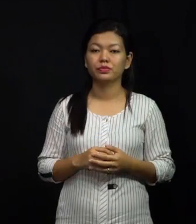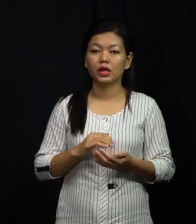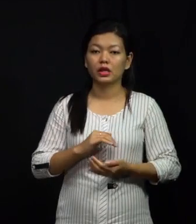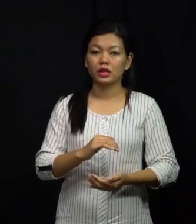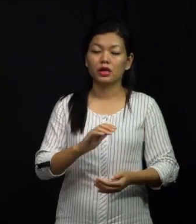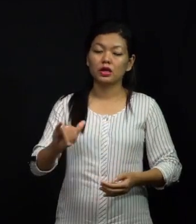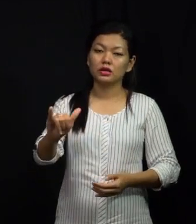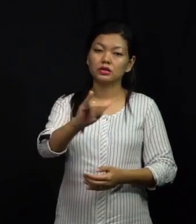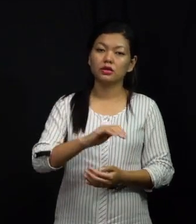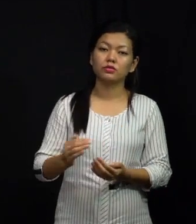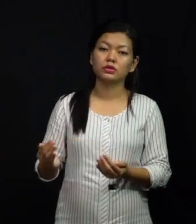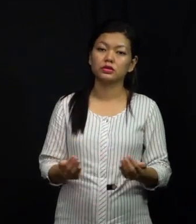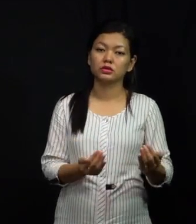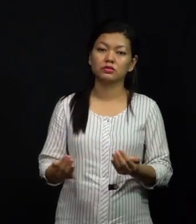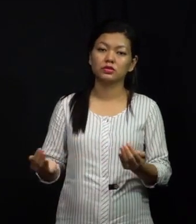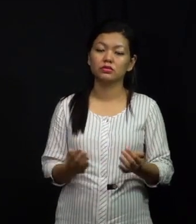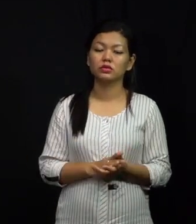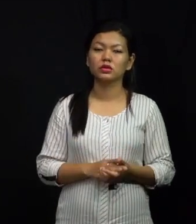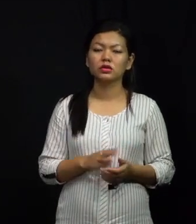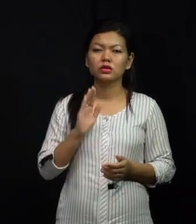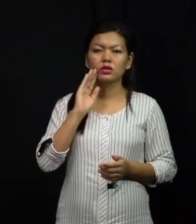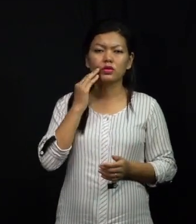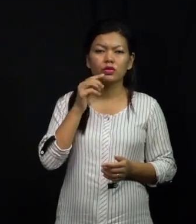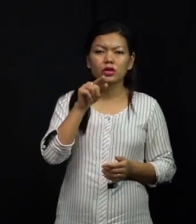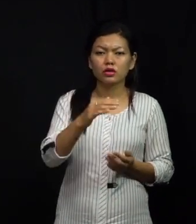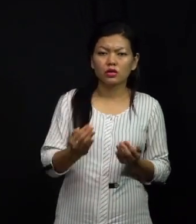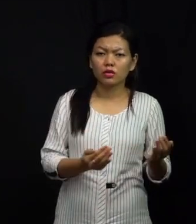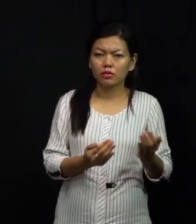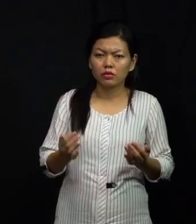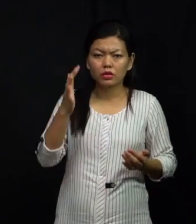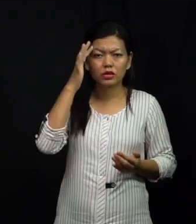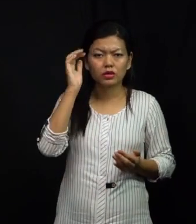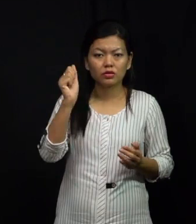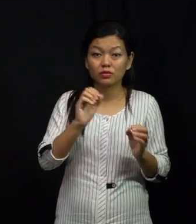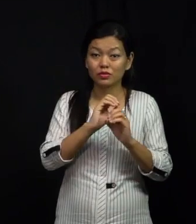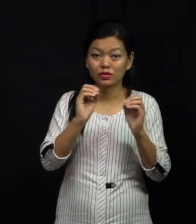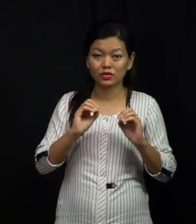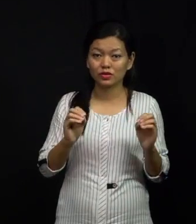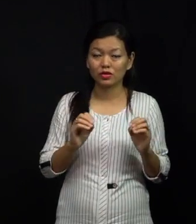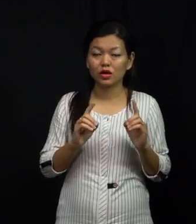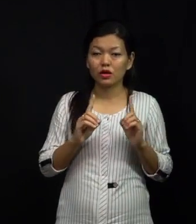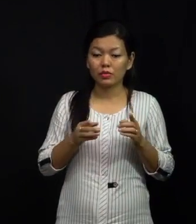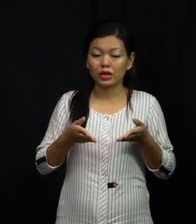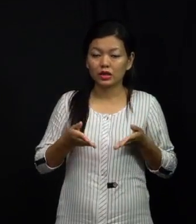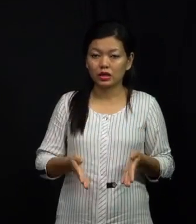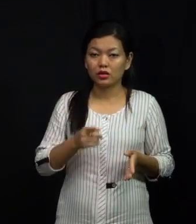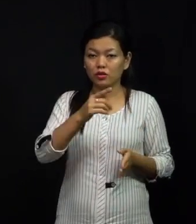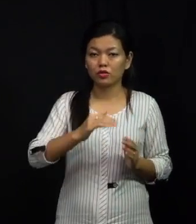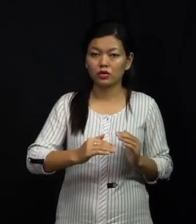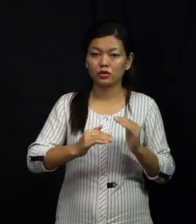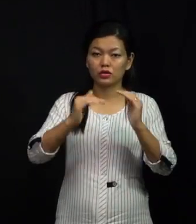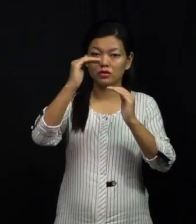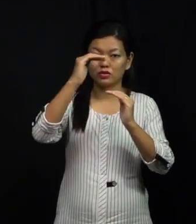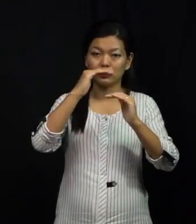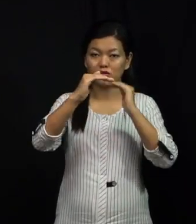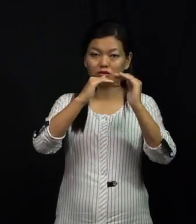you will not remember the time that you were a baby, isn't it? But you must be having nephews, niece, or your cousins, or